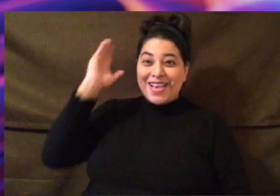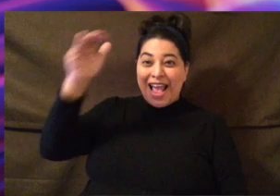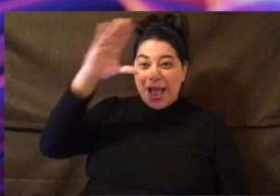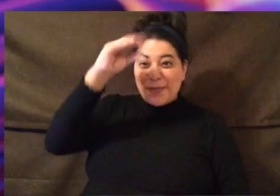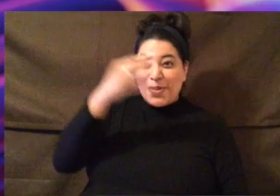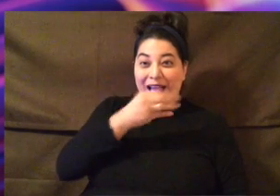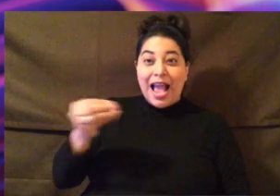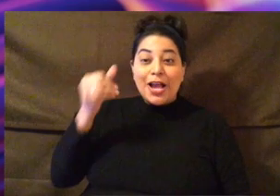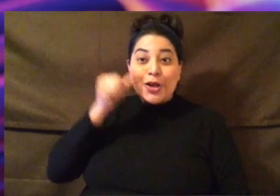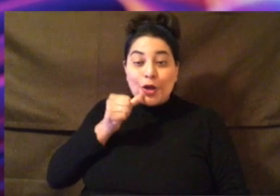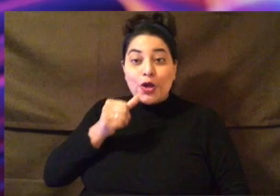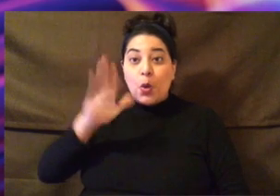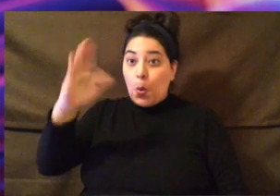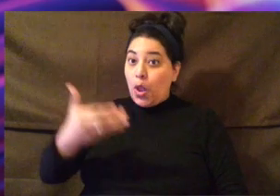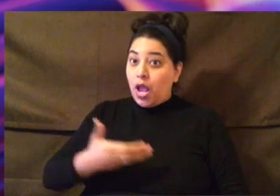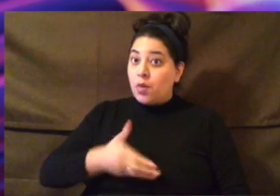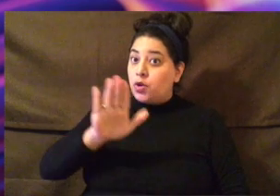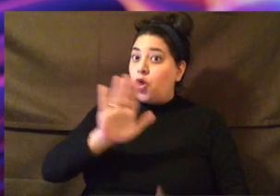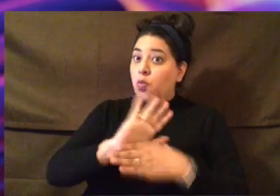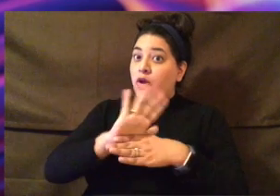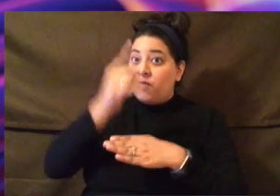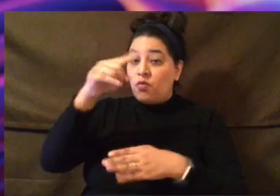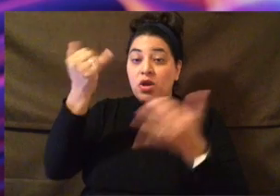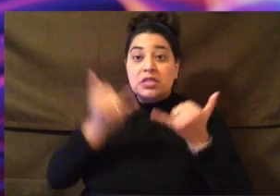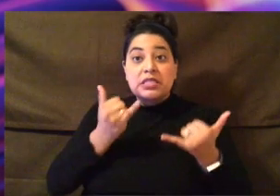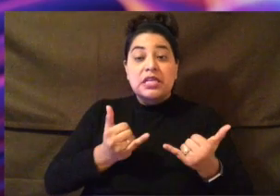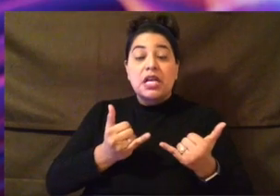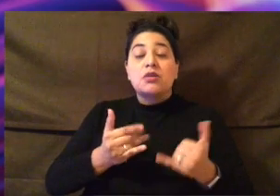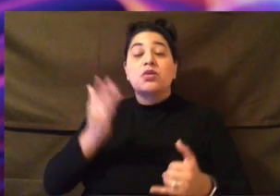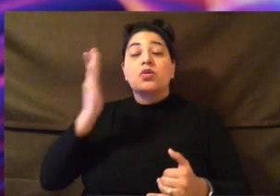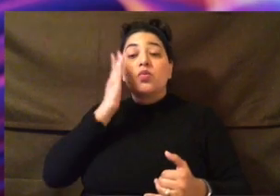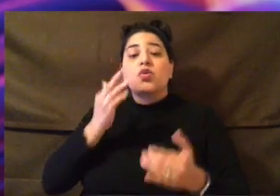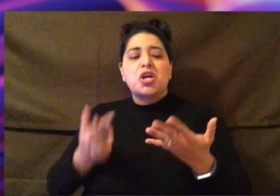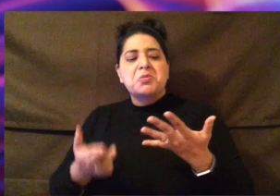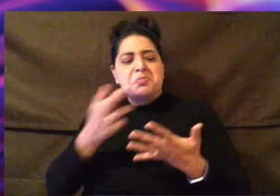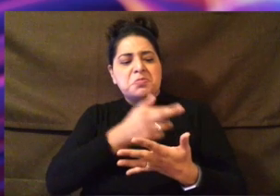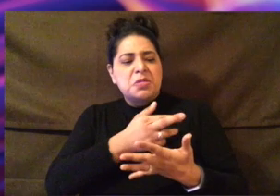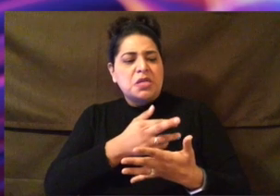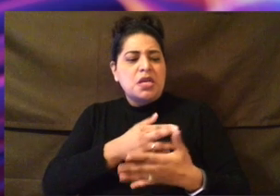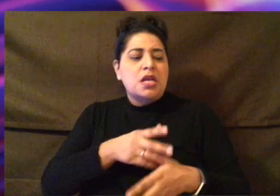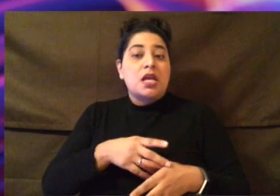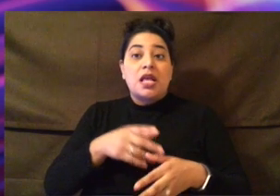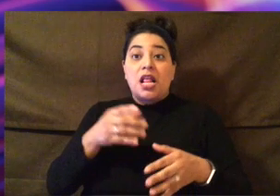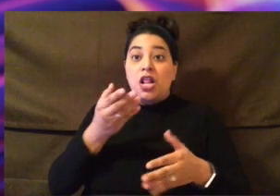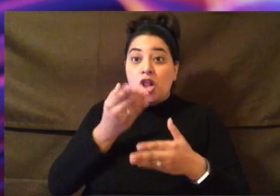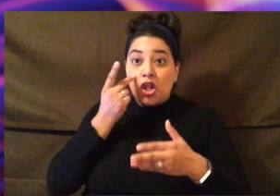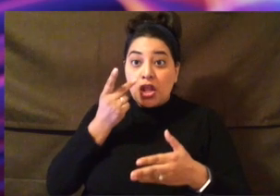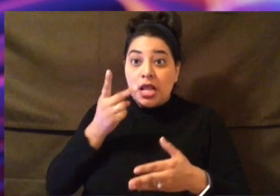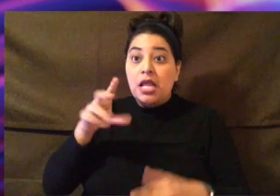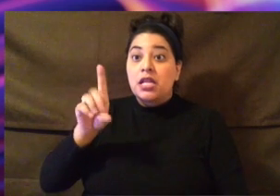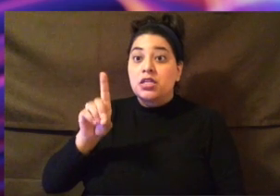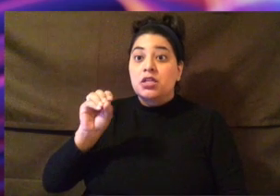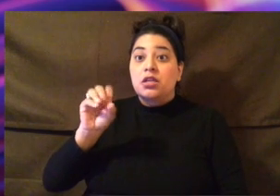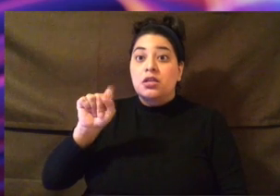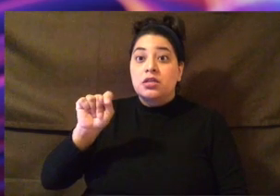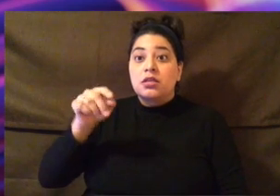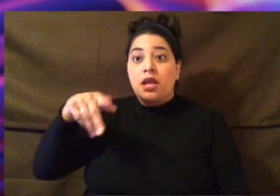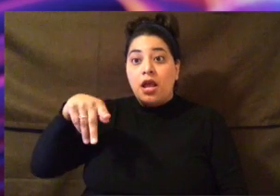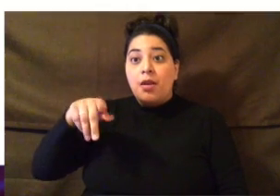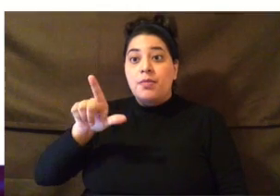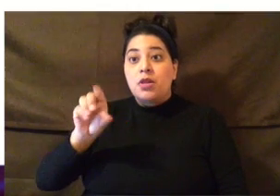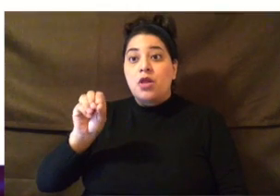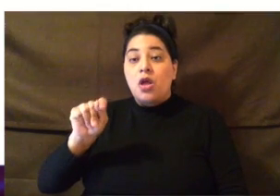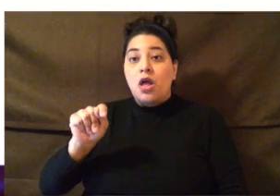Hi boys and girls, welcome to your video for today. Today we are going to be taking a look at dot plots. Let's go ahead and jump